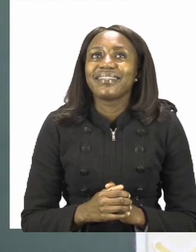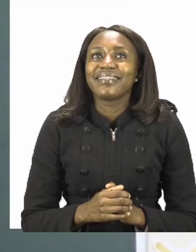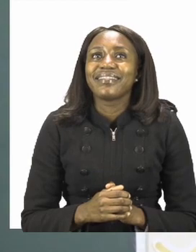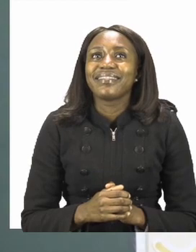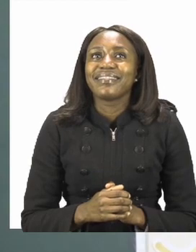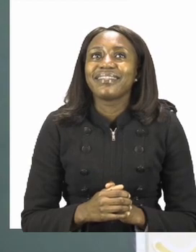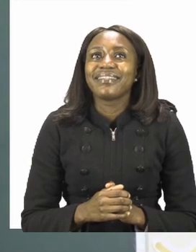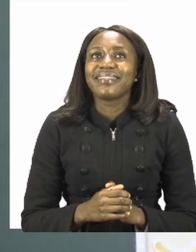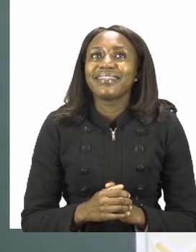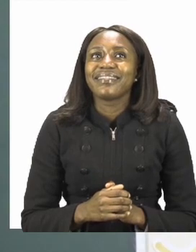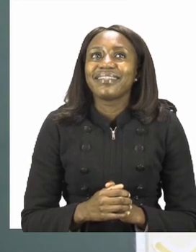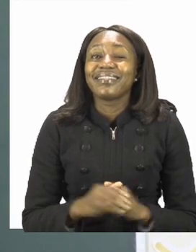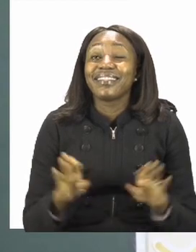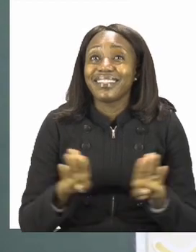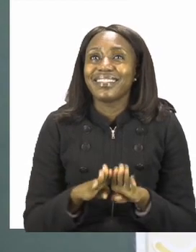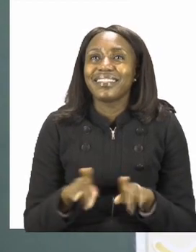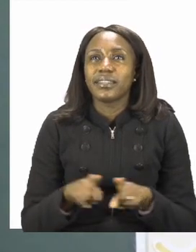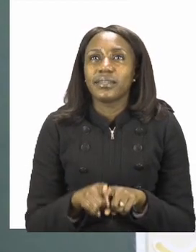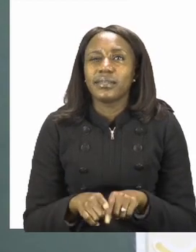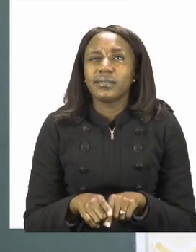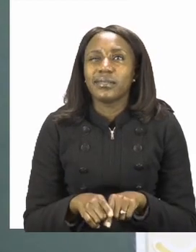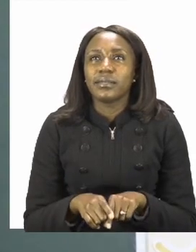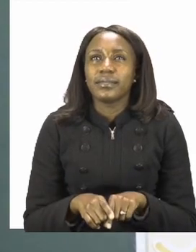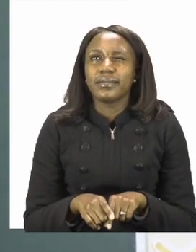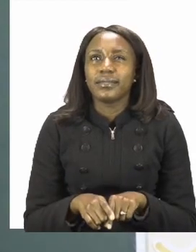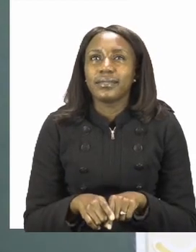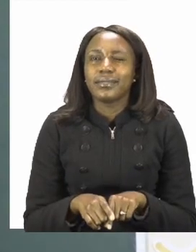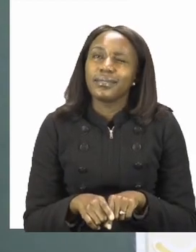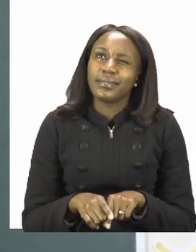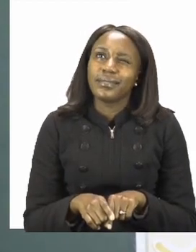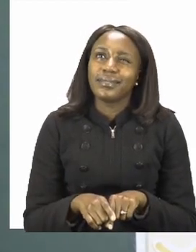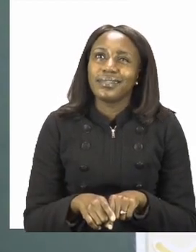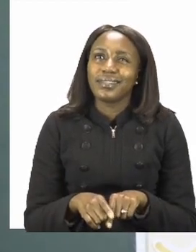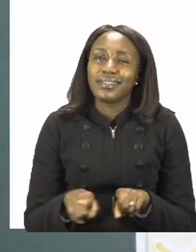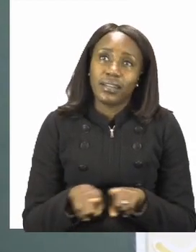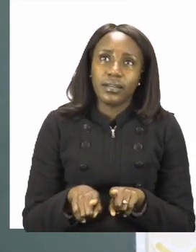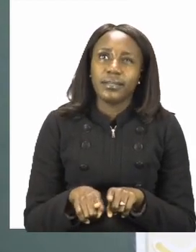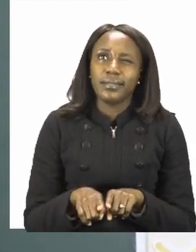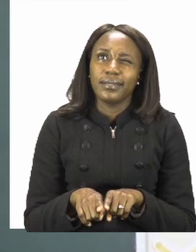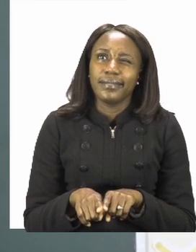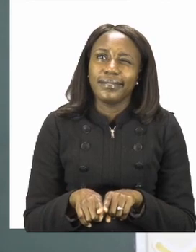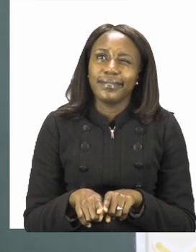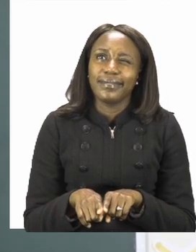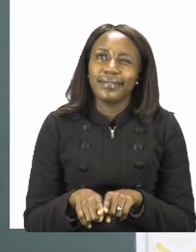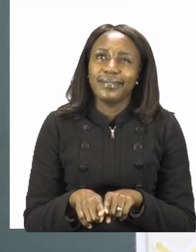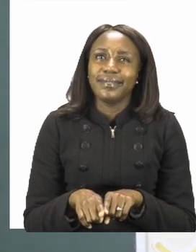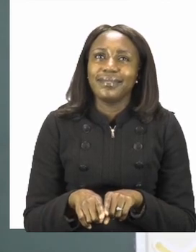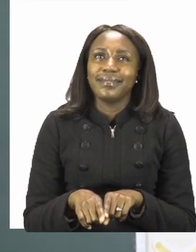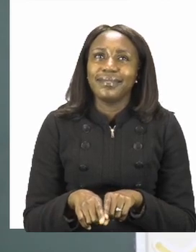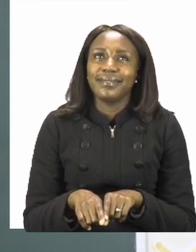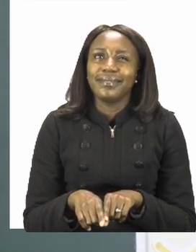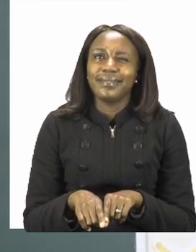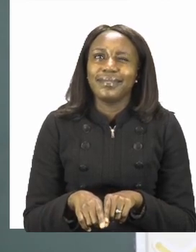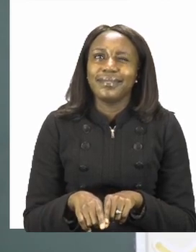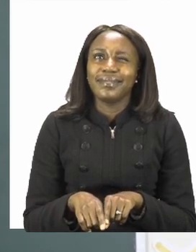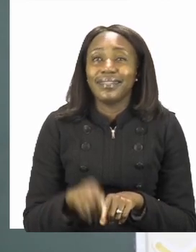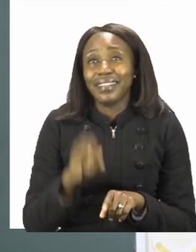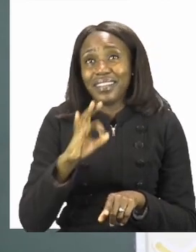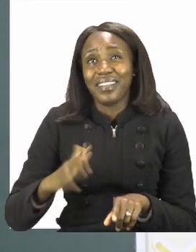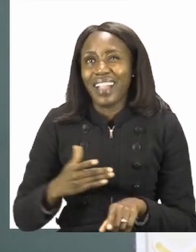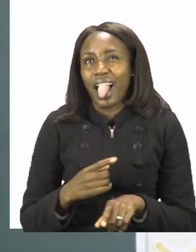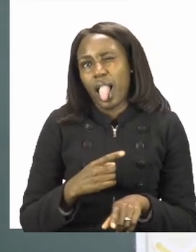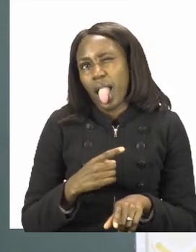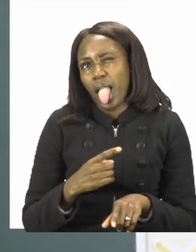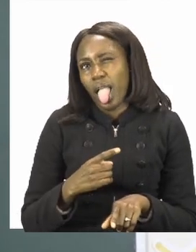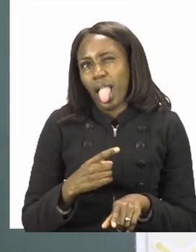try and wink just like our boy. One eye is closed. And then you can even have your tongue